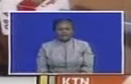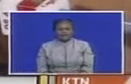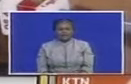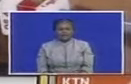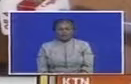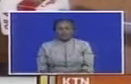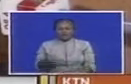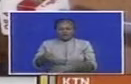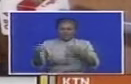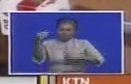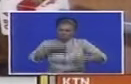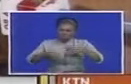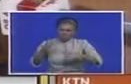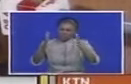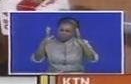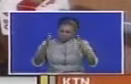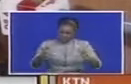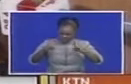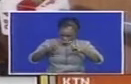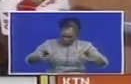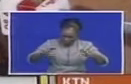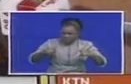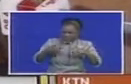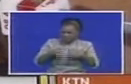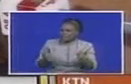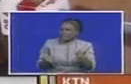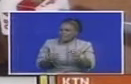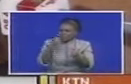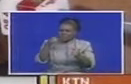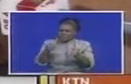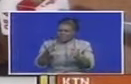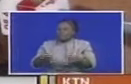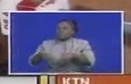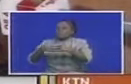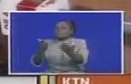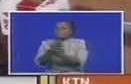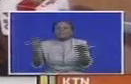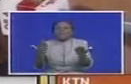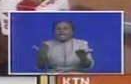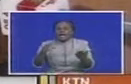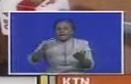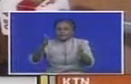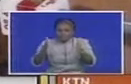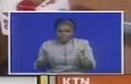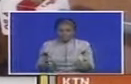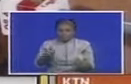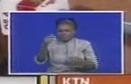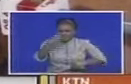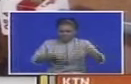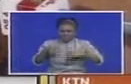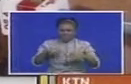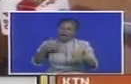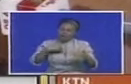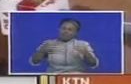complete fraud. When you begin to do investigations, you find that those documents are generated somewhere and somebody, they're used to defraud people. So we do